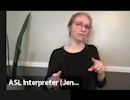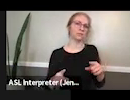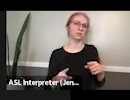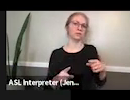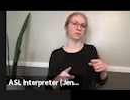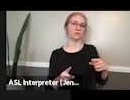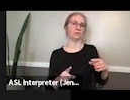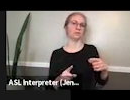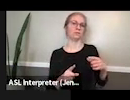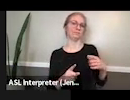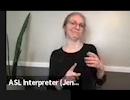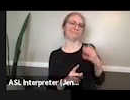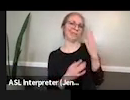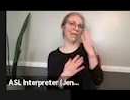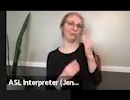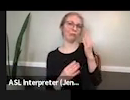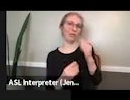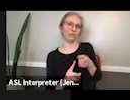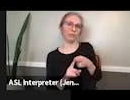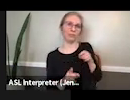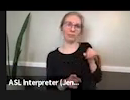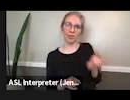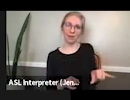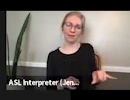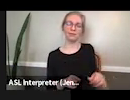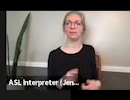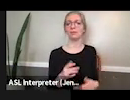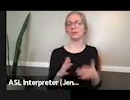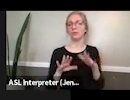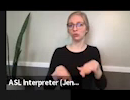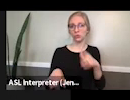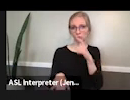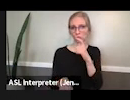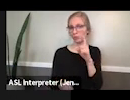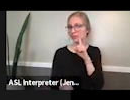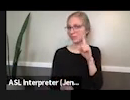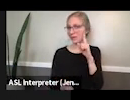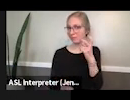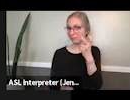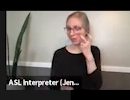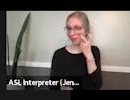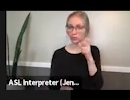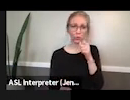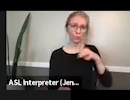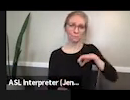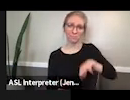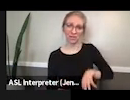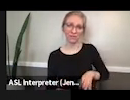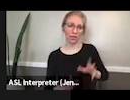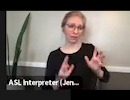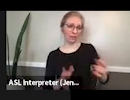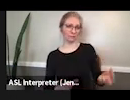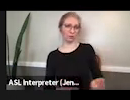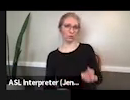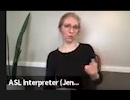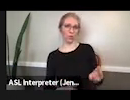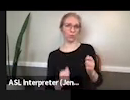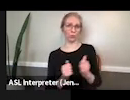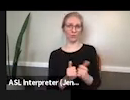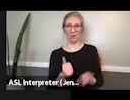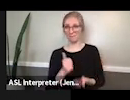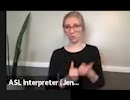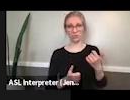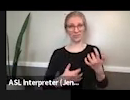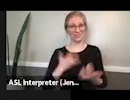information. Kids who truly have deafblindness don't benefit from being left alone with the most exciting toys in the world because